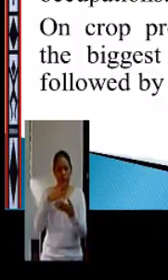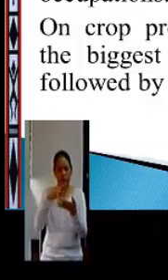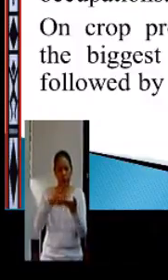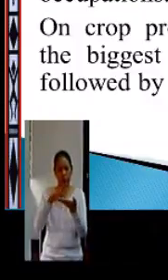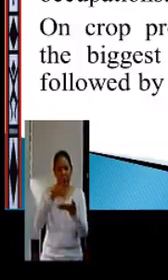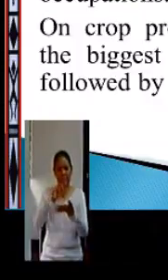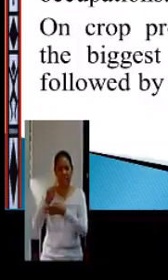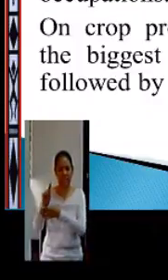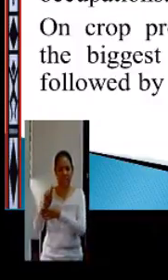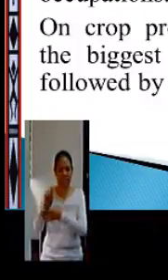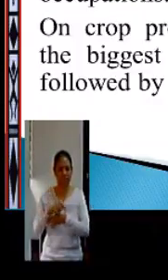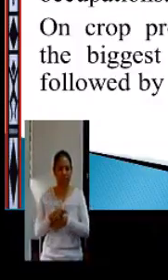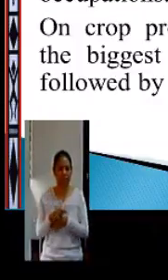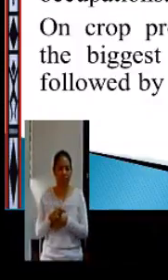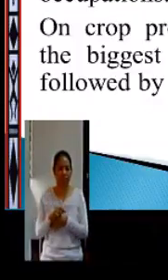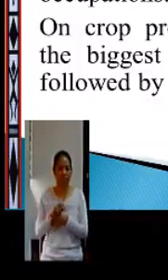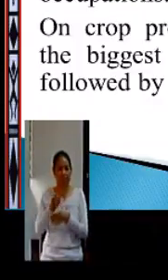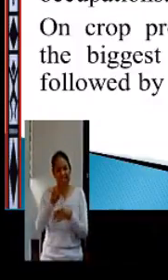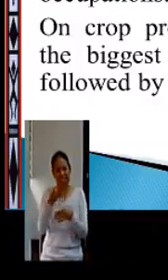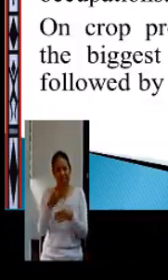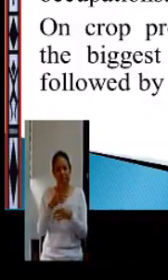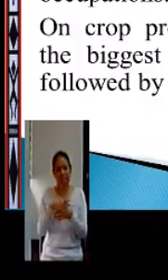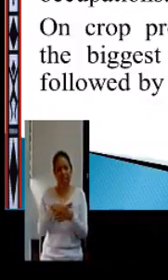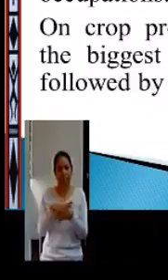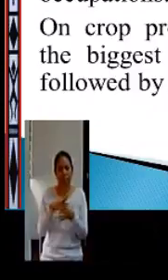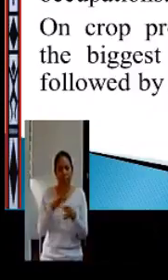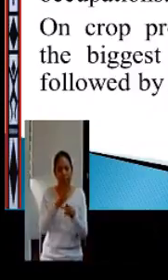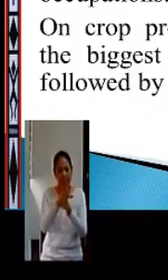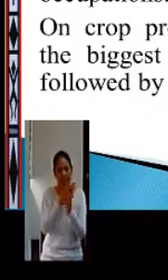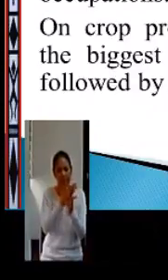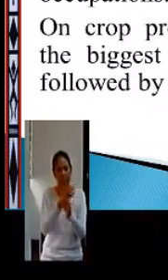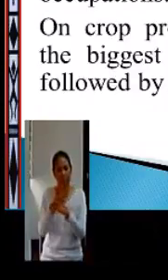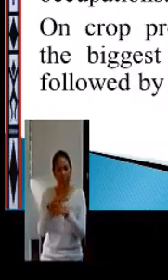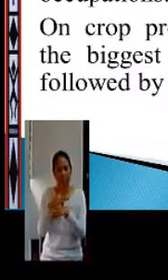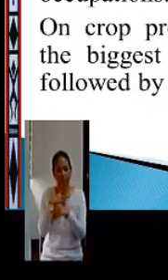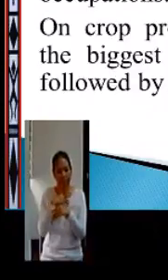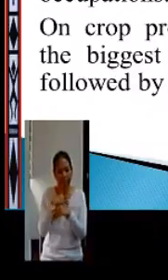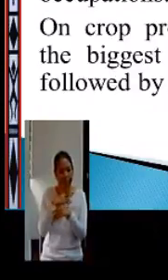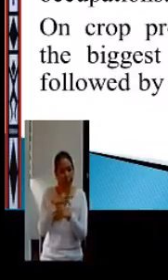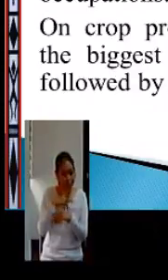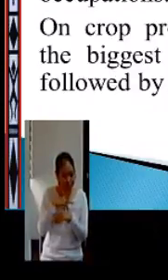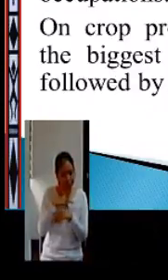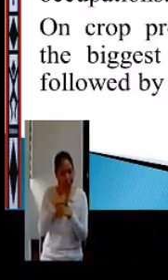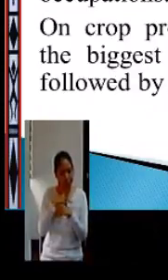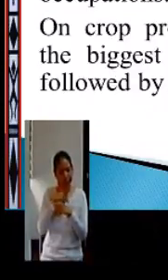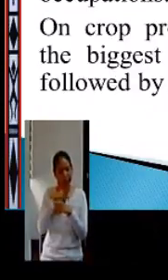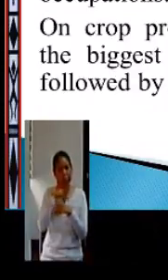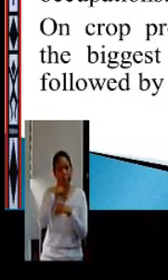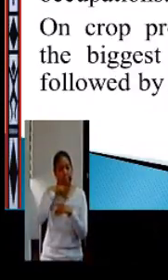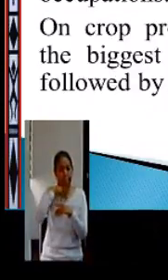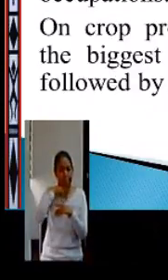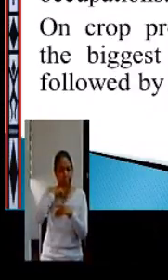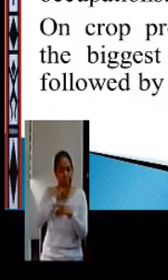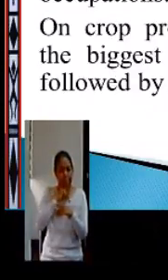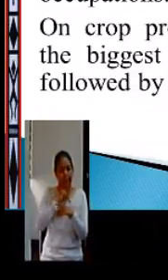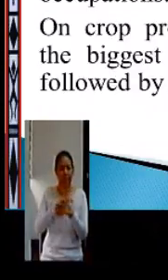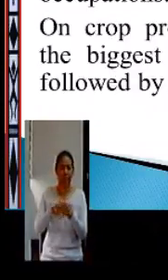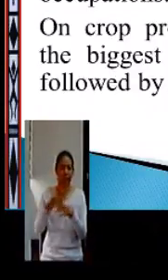terraces. Secondary na yung mga piggery and then yung mga other livestock's